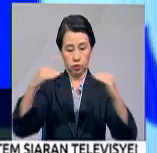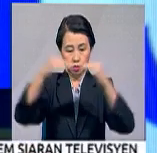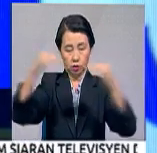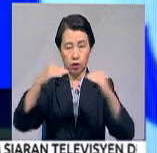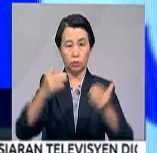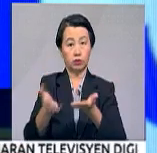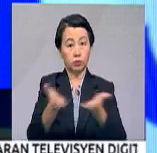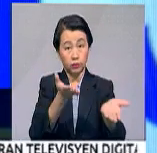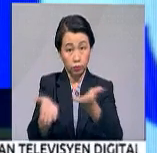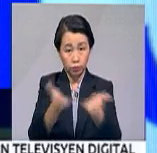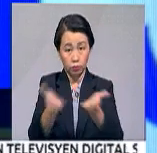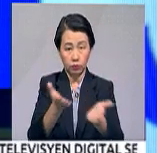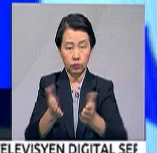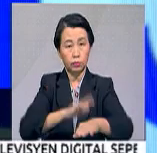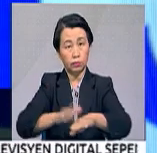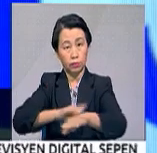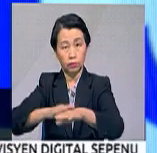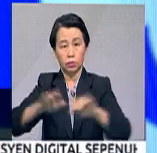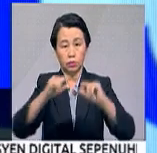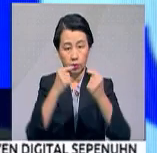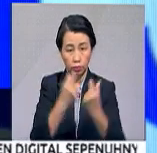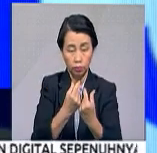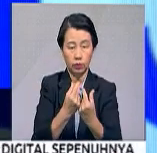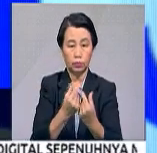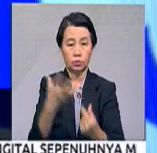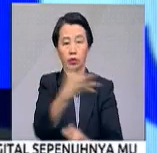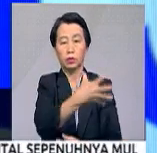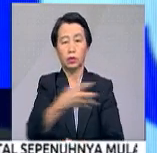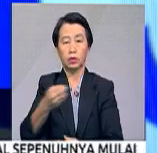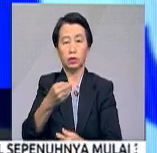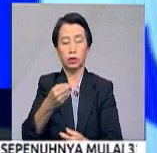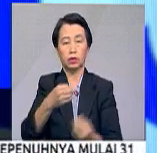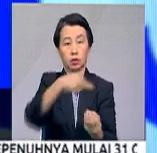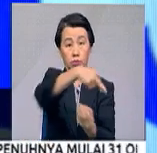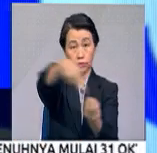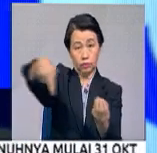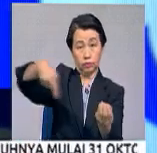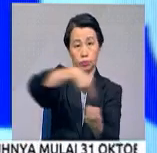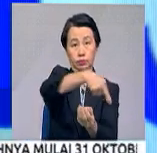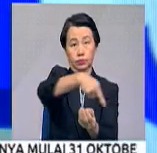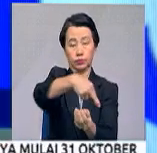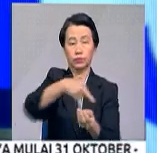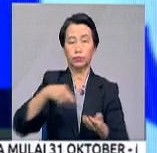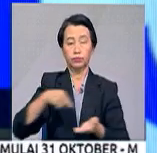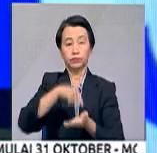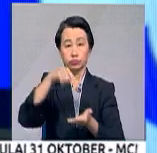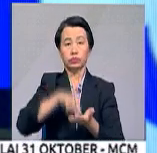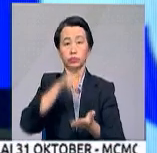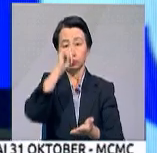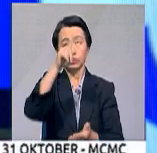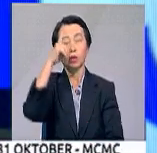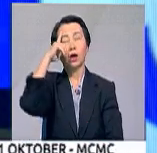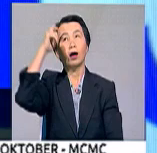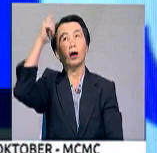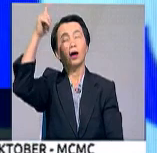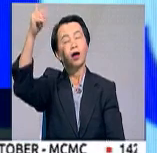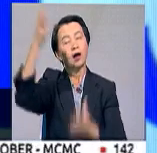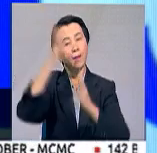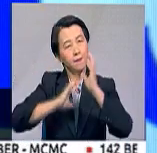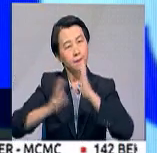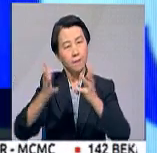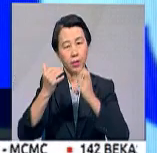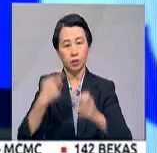incomes, ethnic groups, states, and regions. It is not merely a dream. We